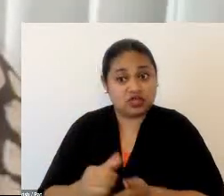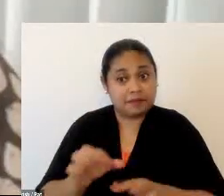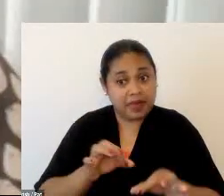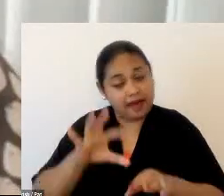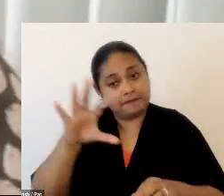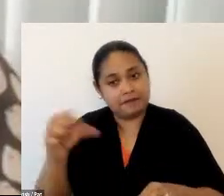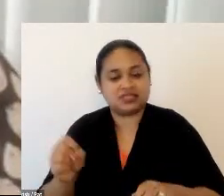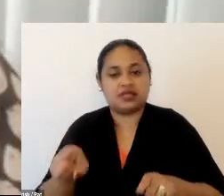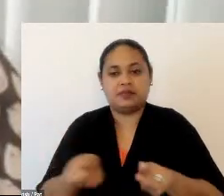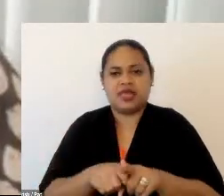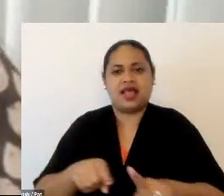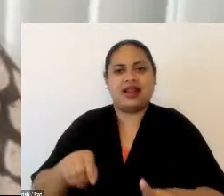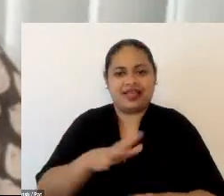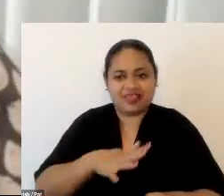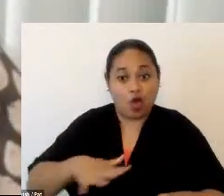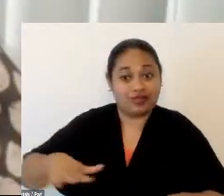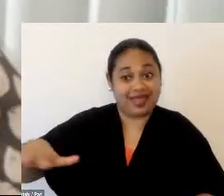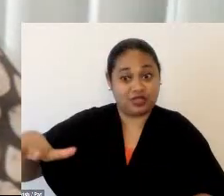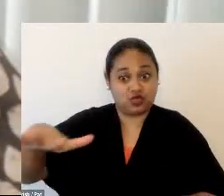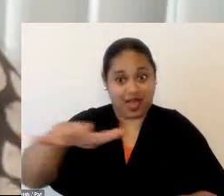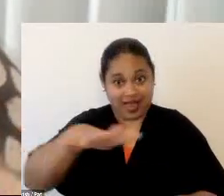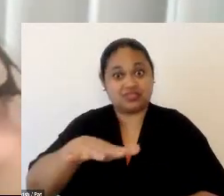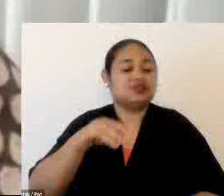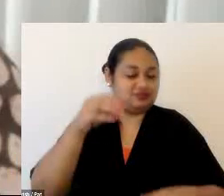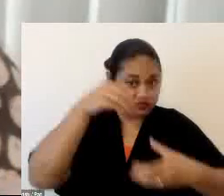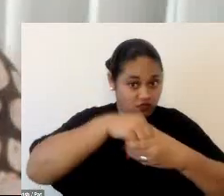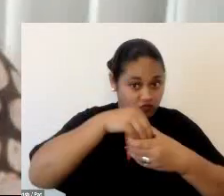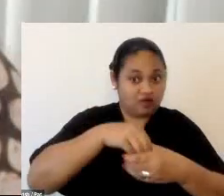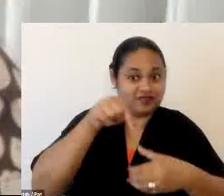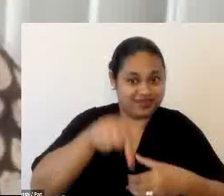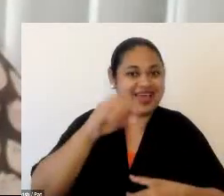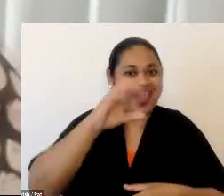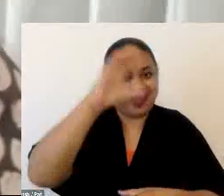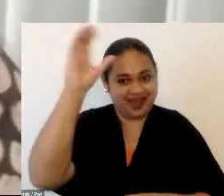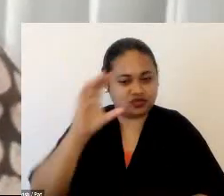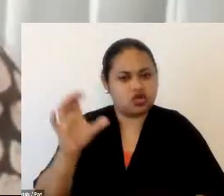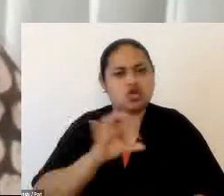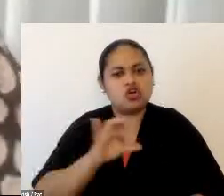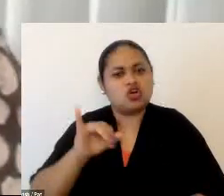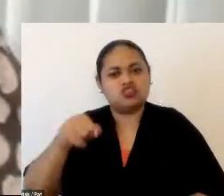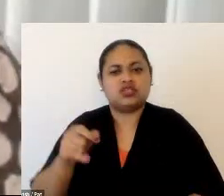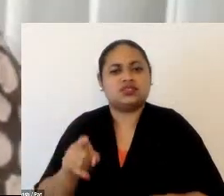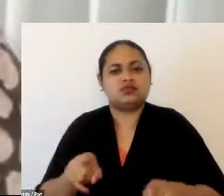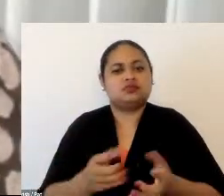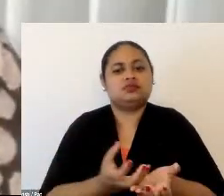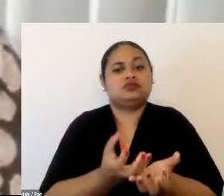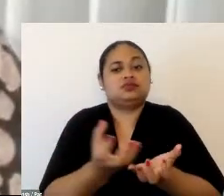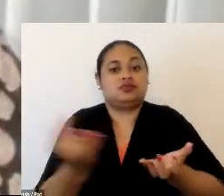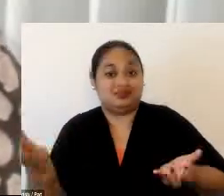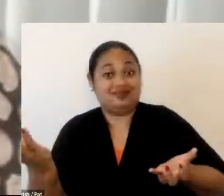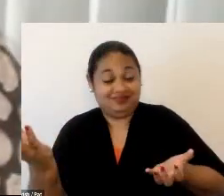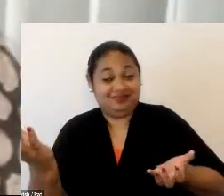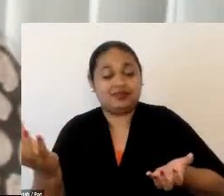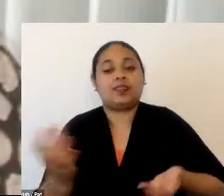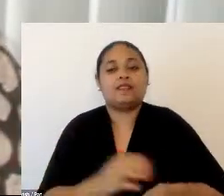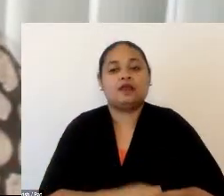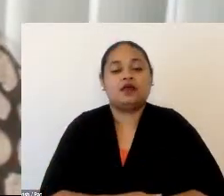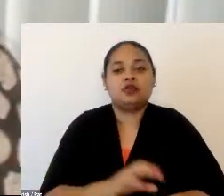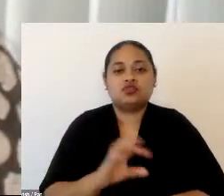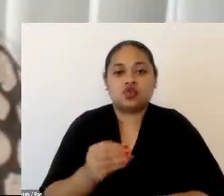national context and what's happening sort of within that country and not having this one size fits all. And I think, you